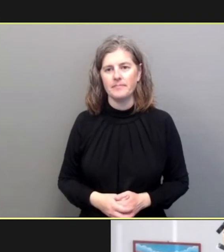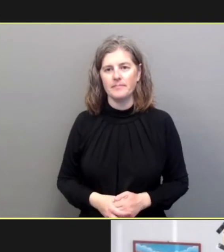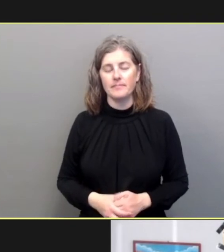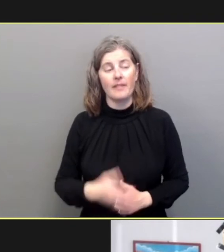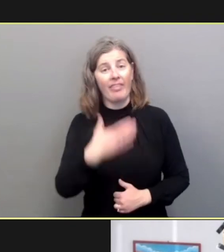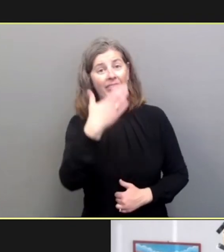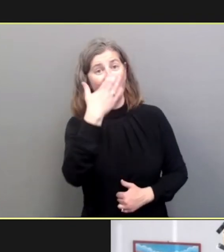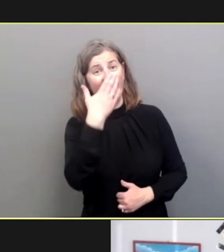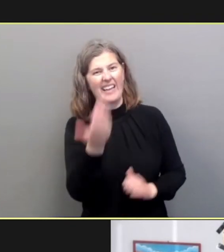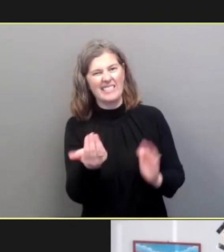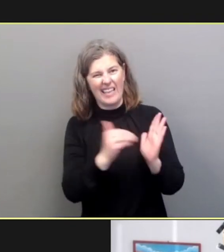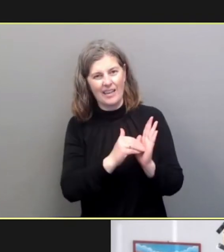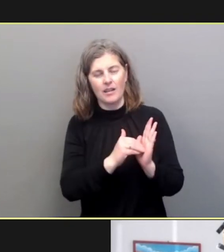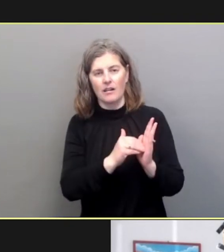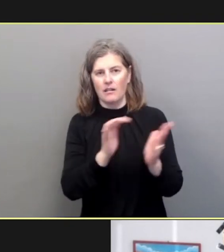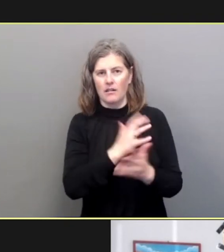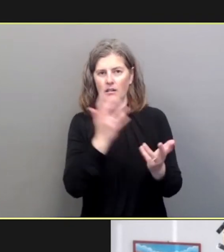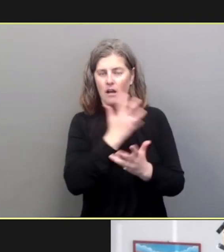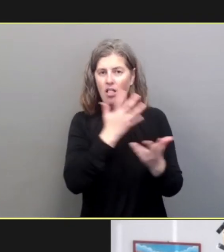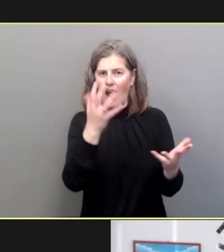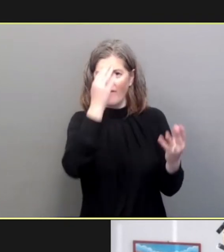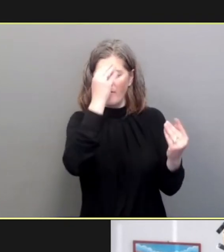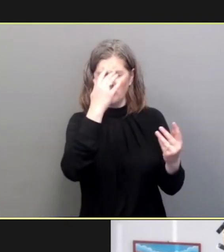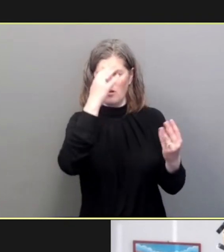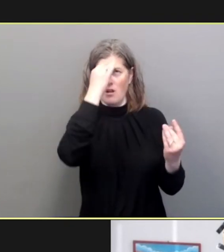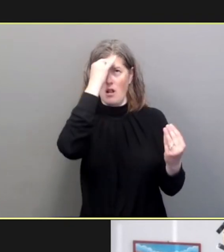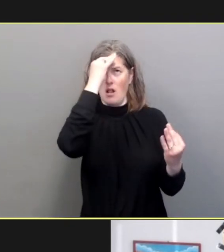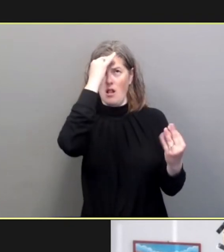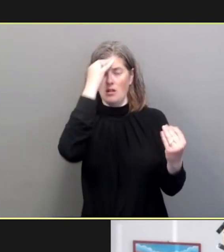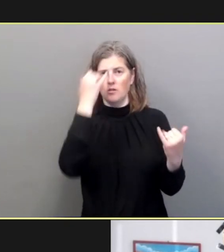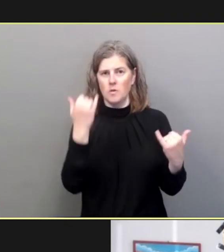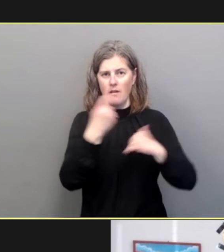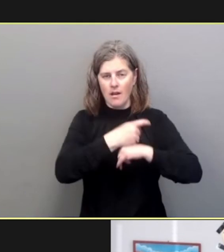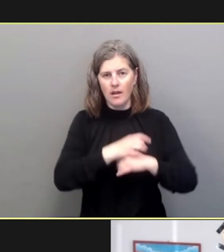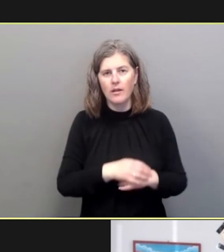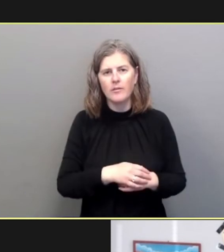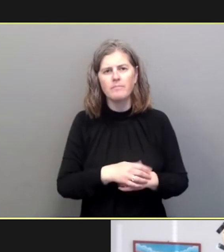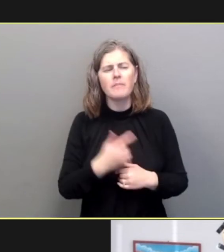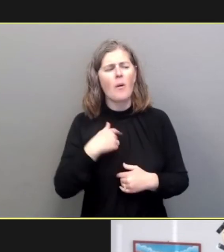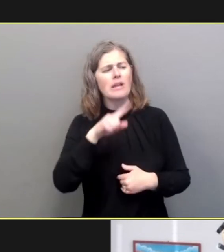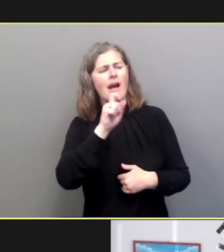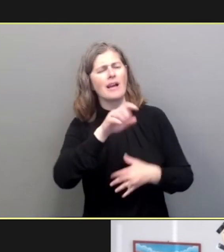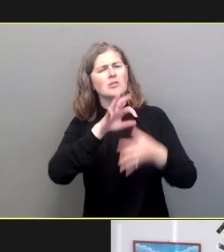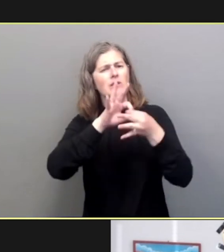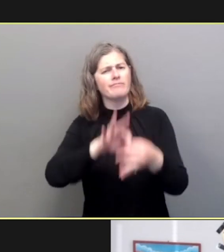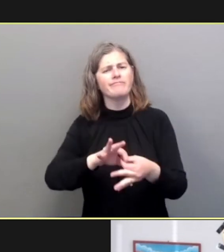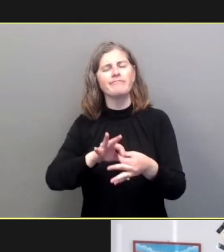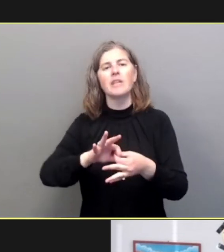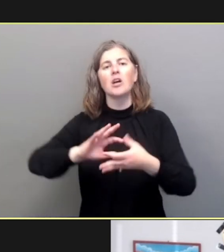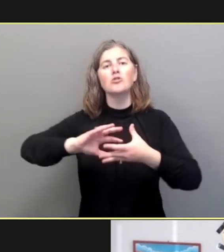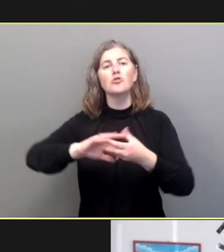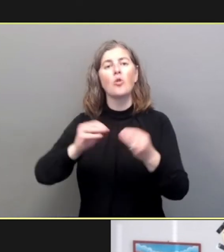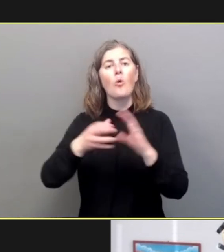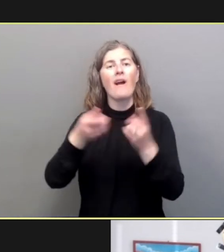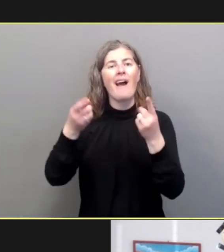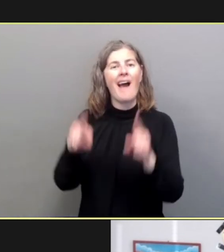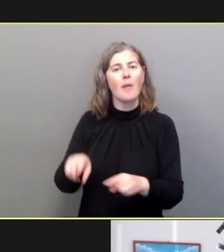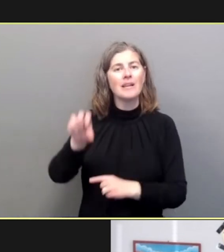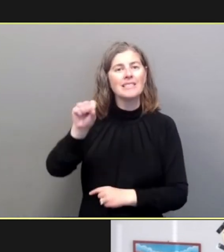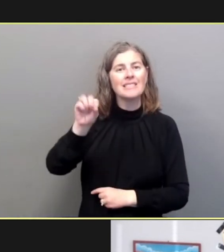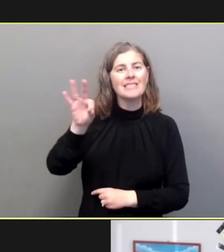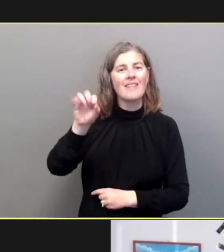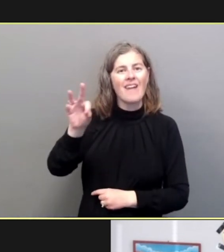Thanks again, and a lot of information to digest here today. I wanted to ask actually about a story that was in the Santa Fe New Mexican